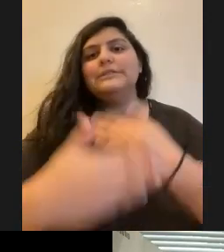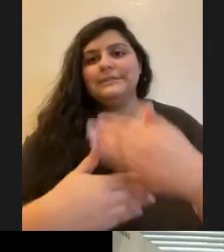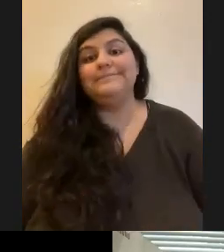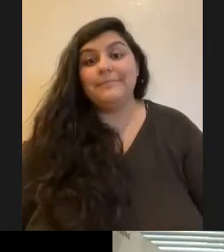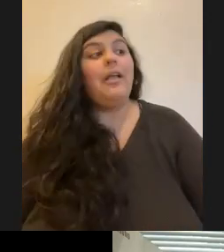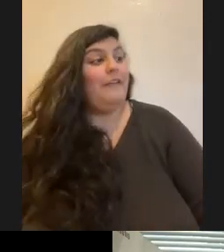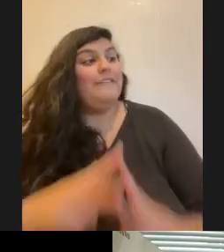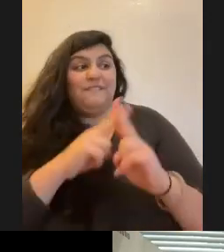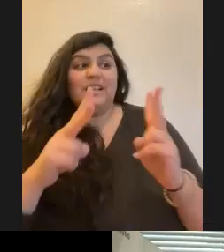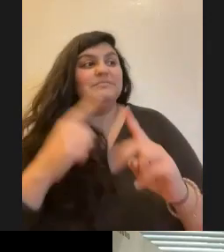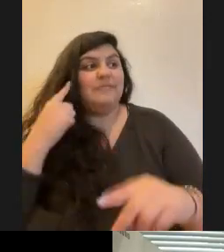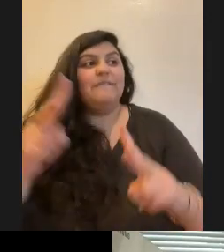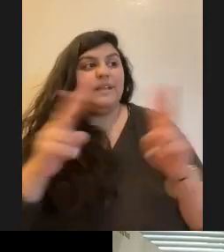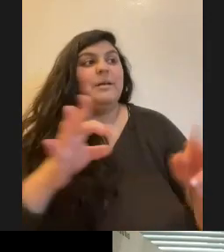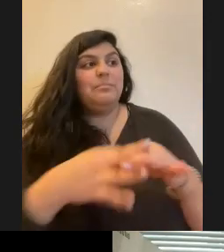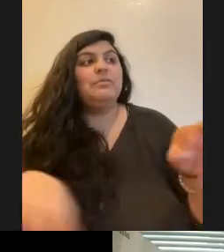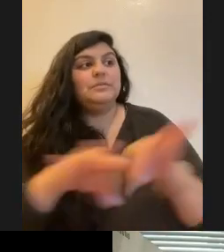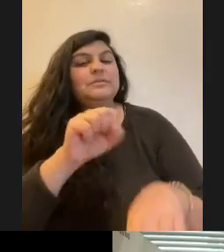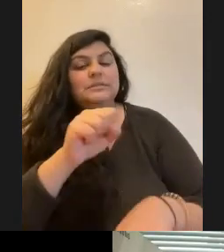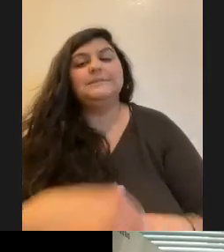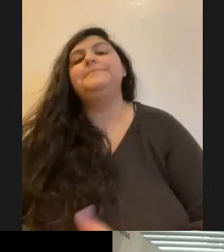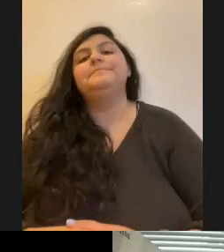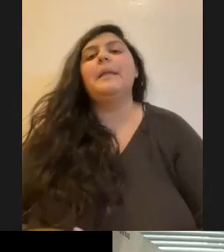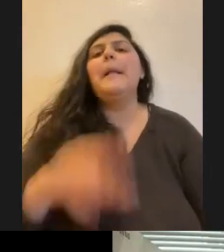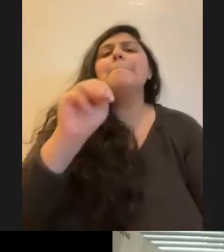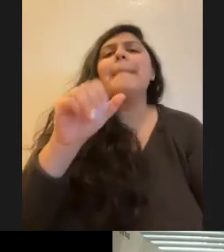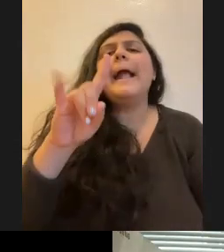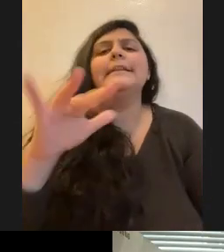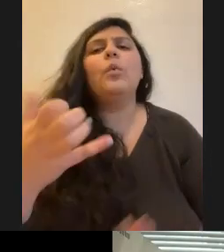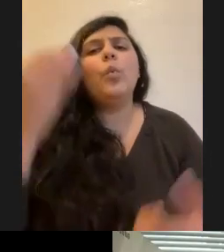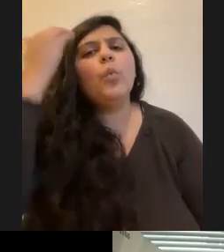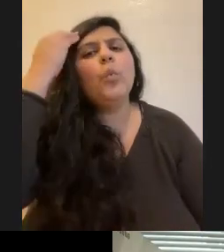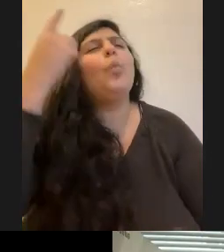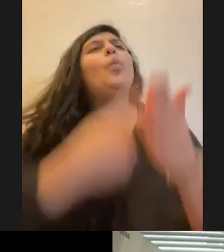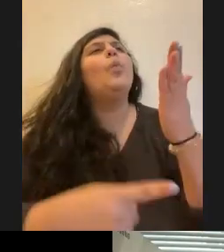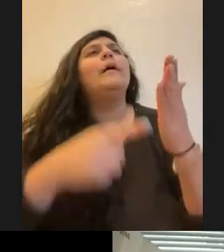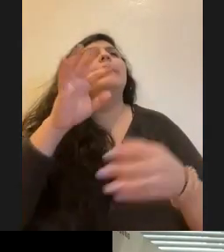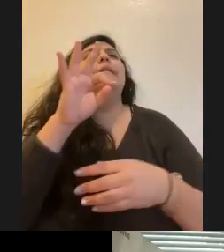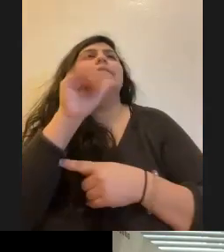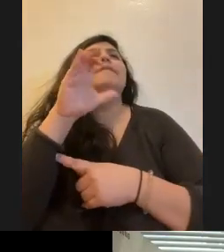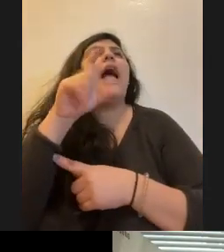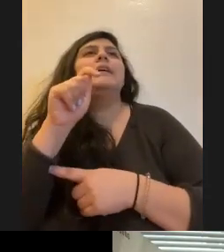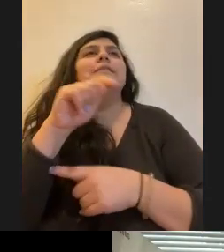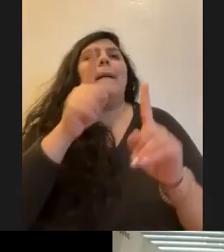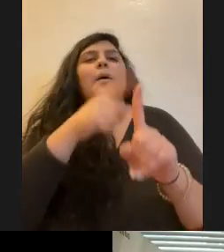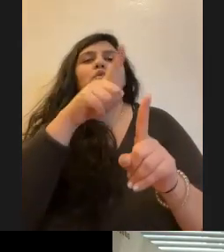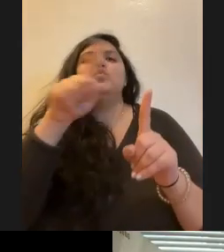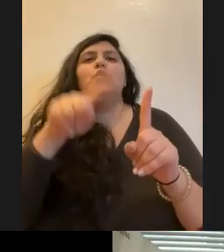duper important. Maddie would like to know, what is a fact about zooplankton that you wish more people knew?